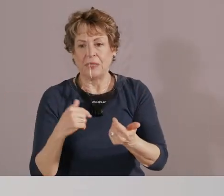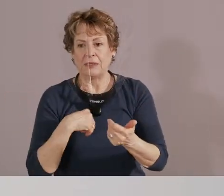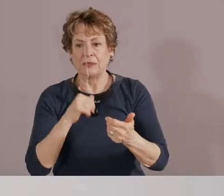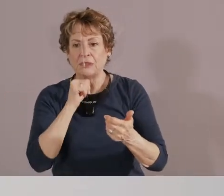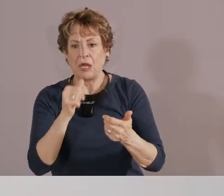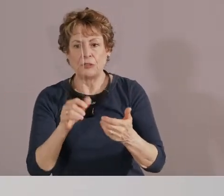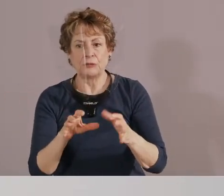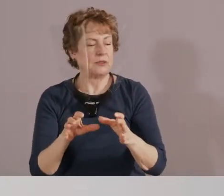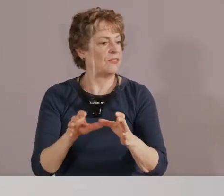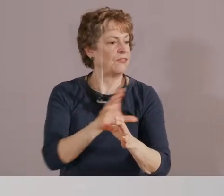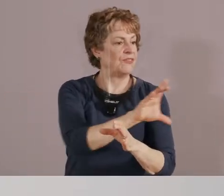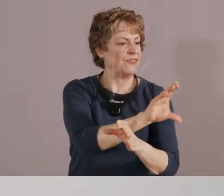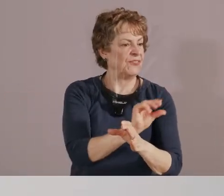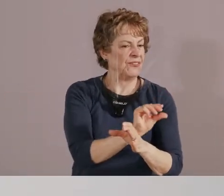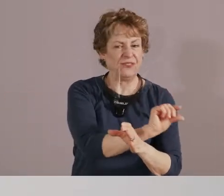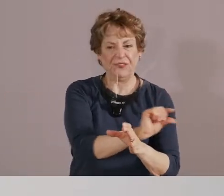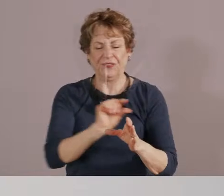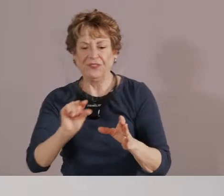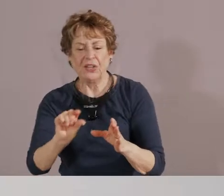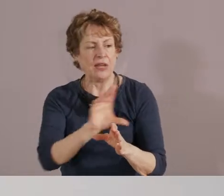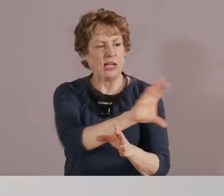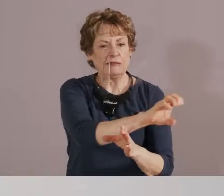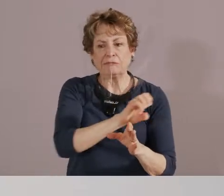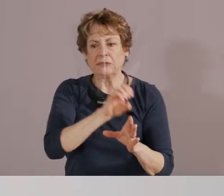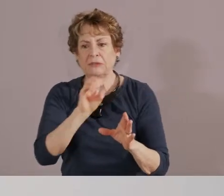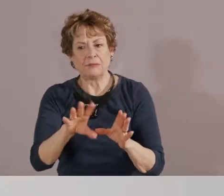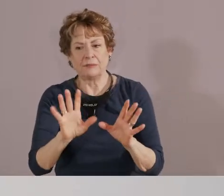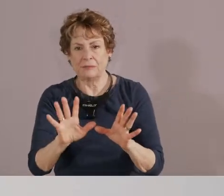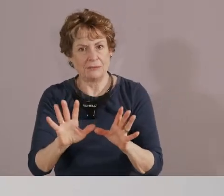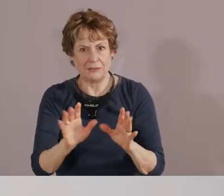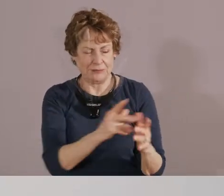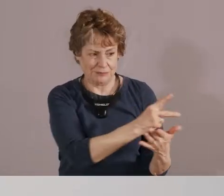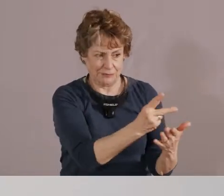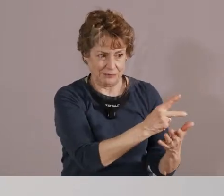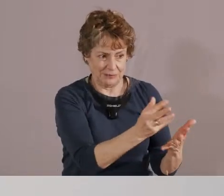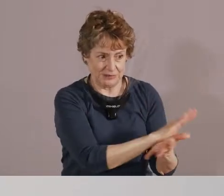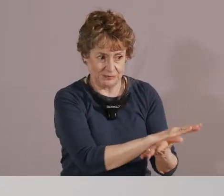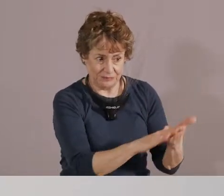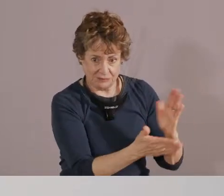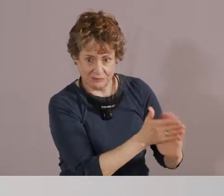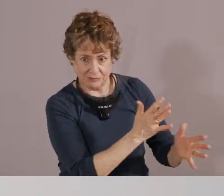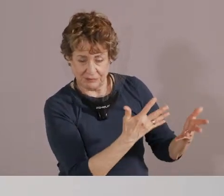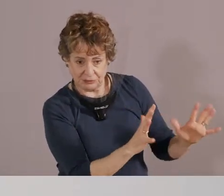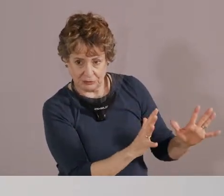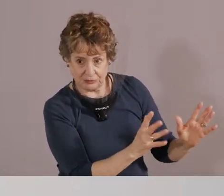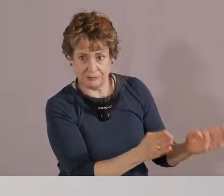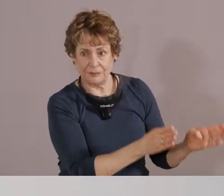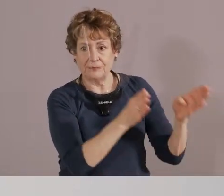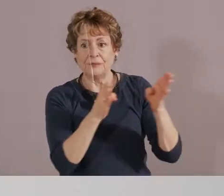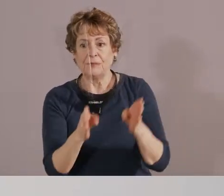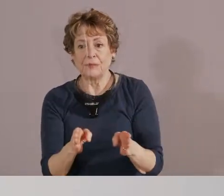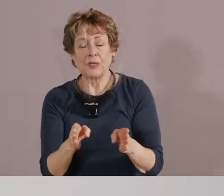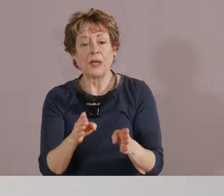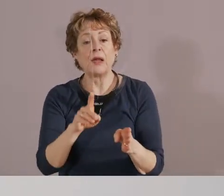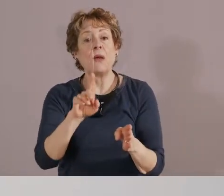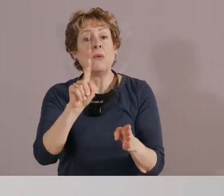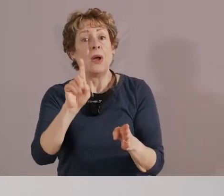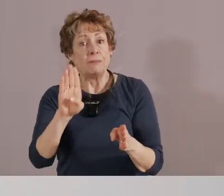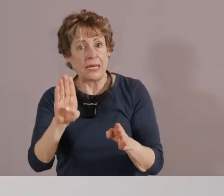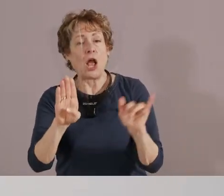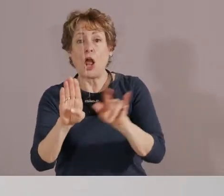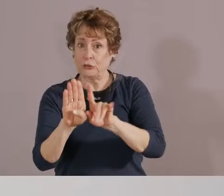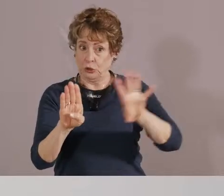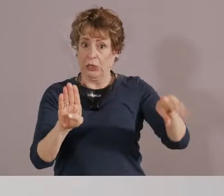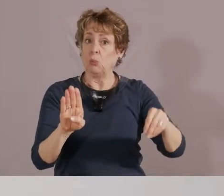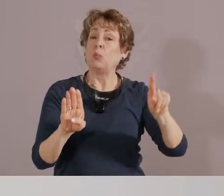Maricopa County that they say that basically advising folks who got their vaccinations at the pods, who haven't received their second dose yet,